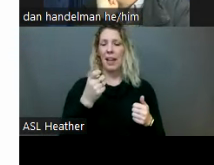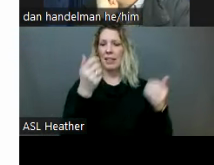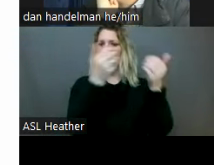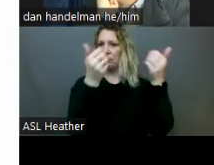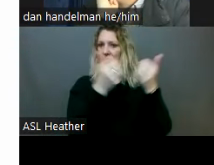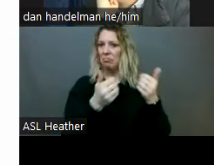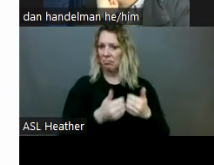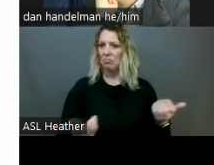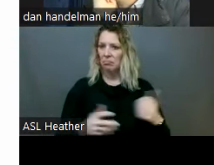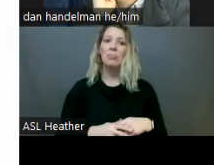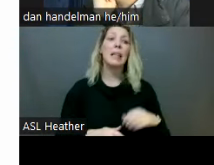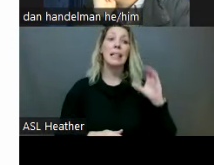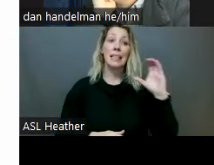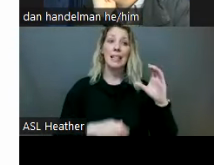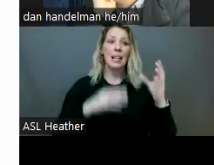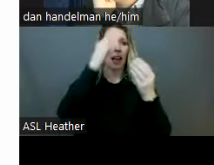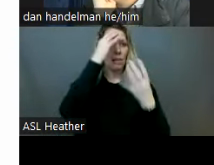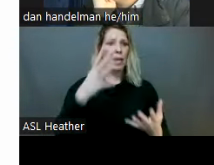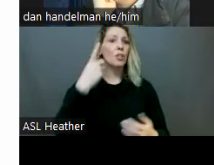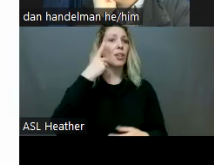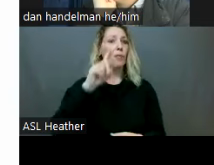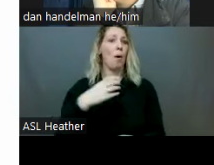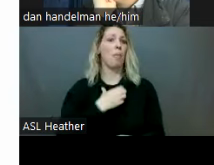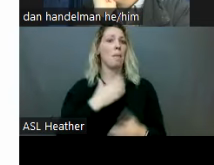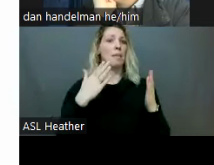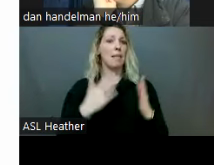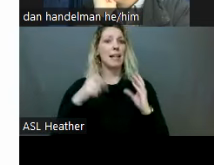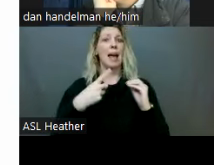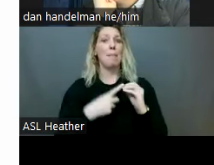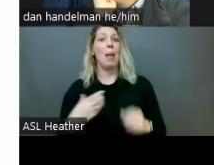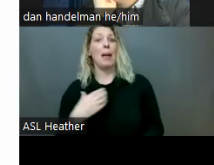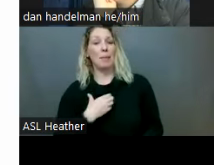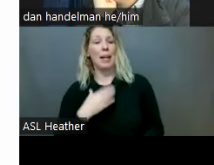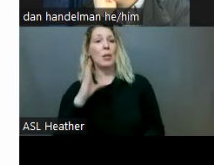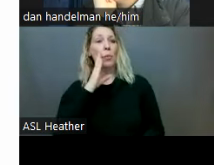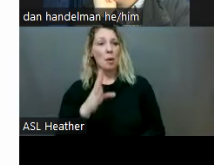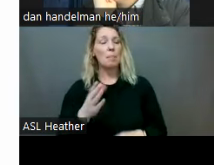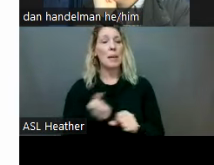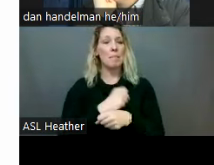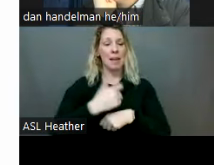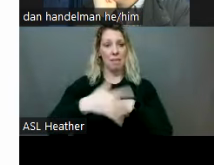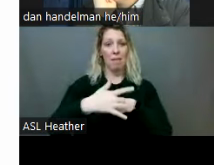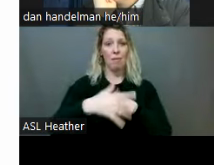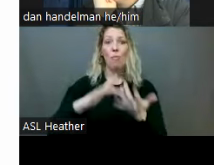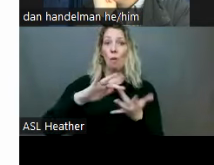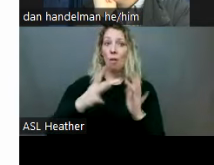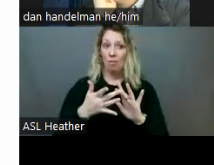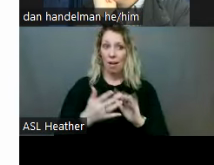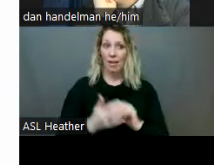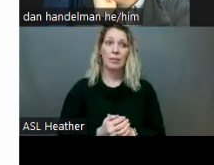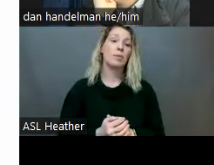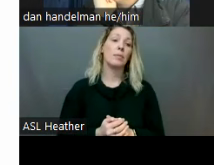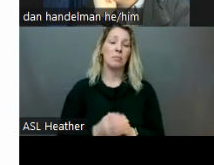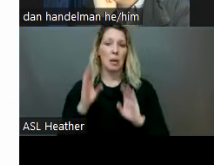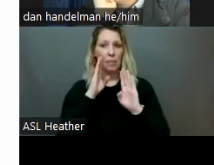most part. C, information for the complainant about the complaint shall be made available online. And just pay